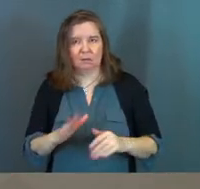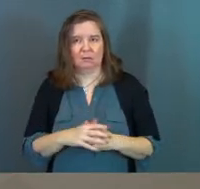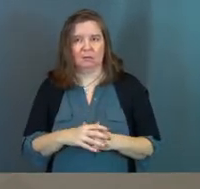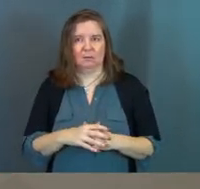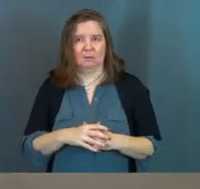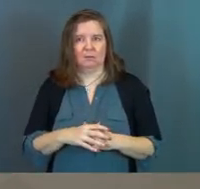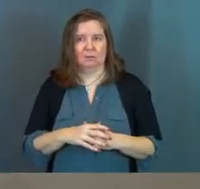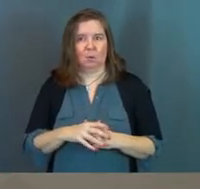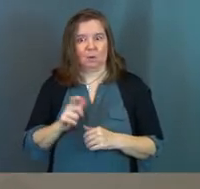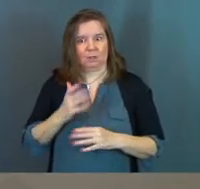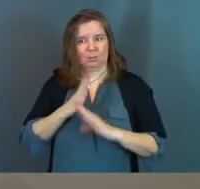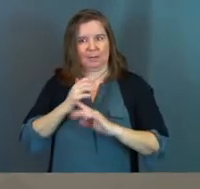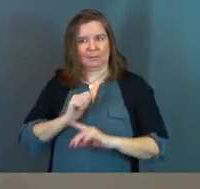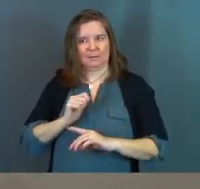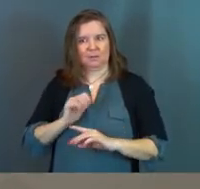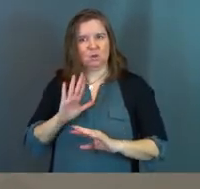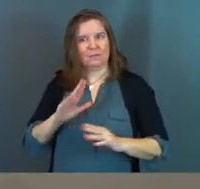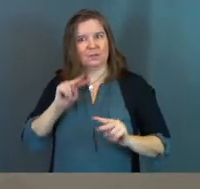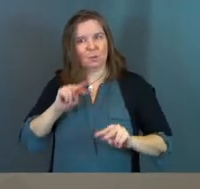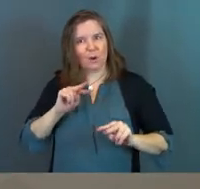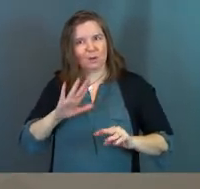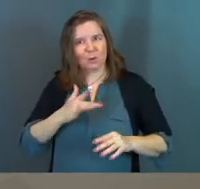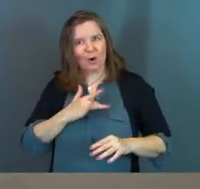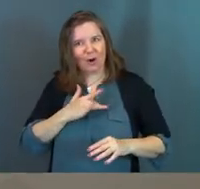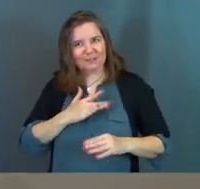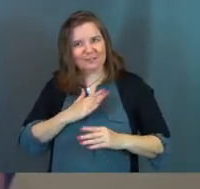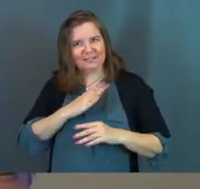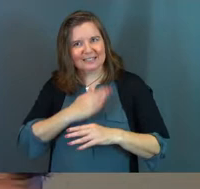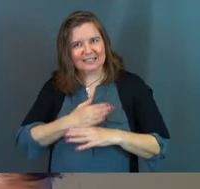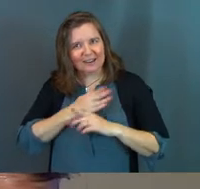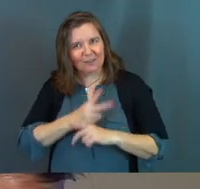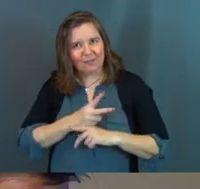self-protection. Got to watch our hearts on this stuff.